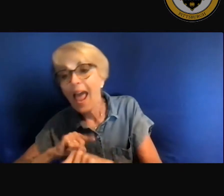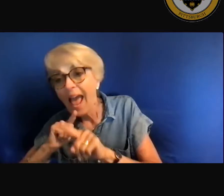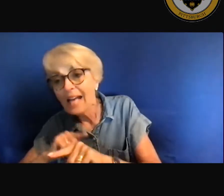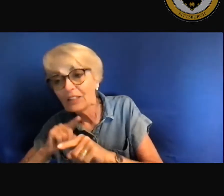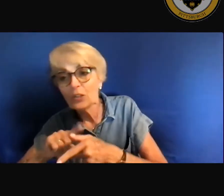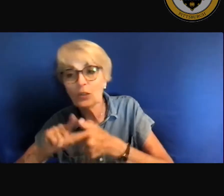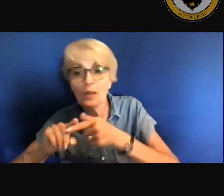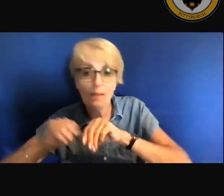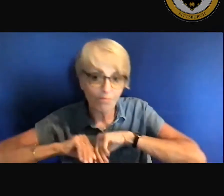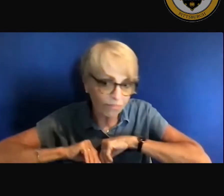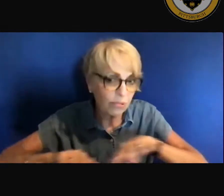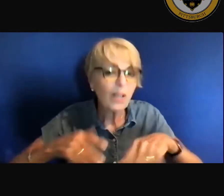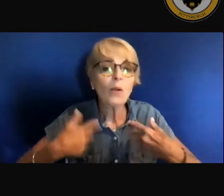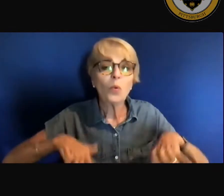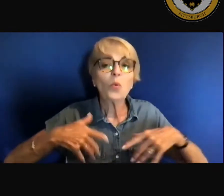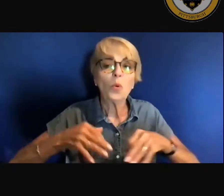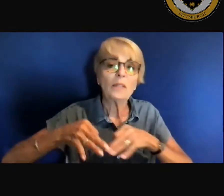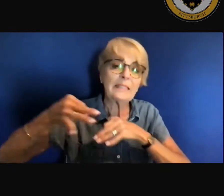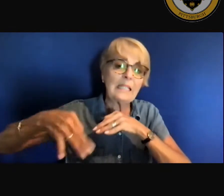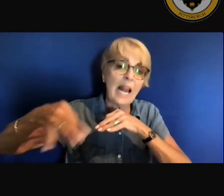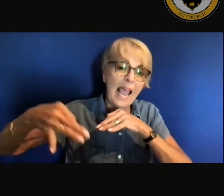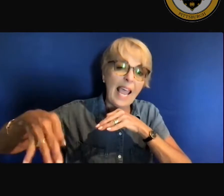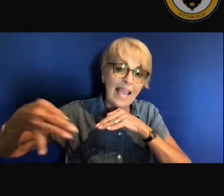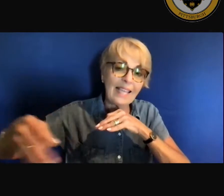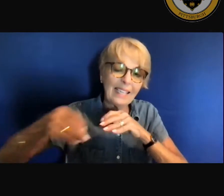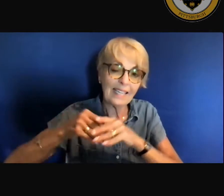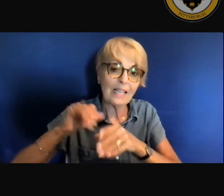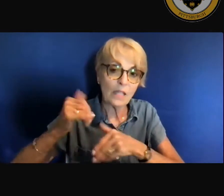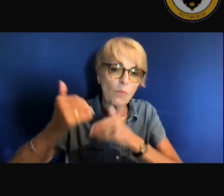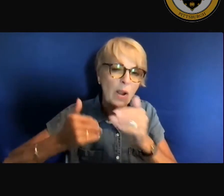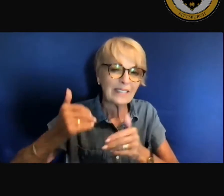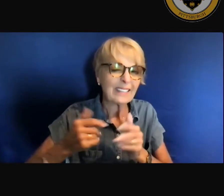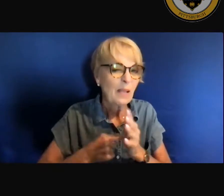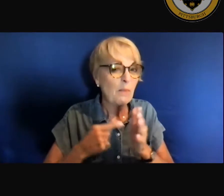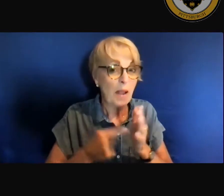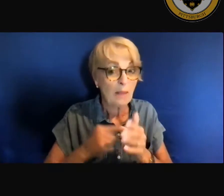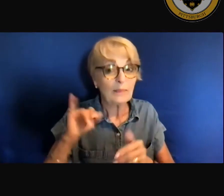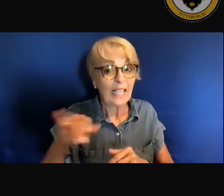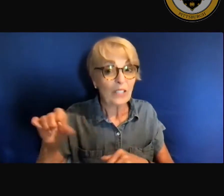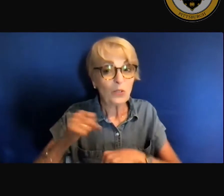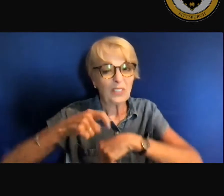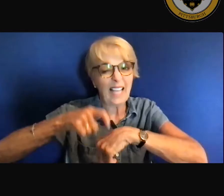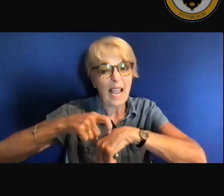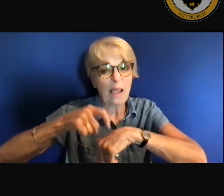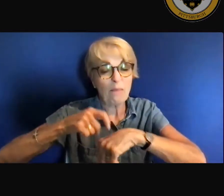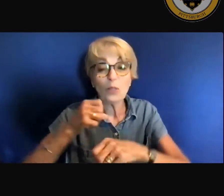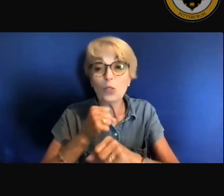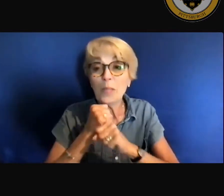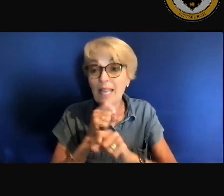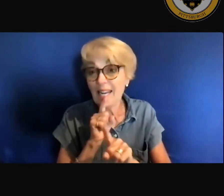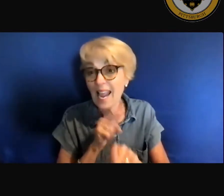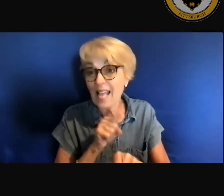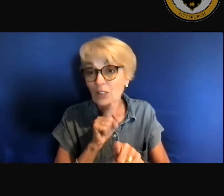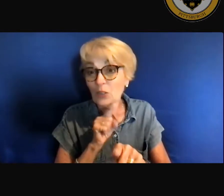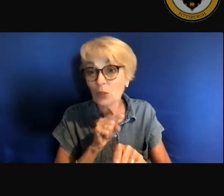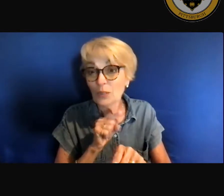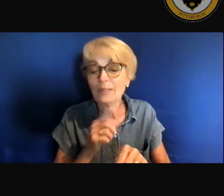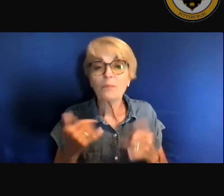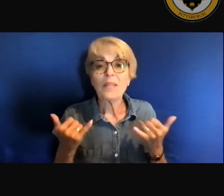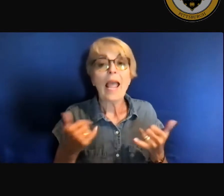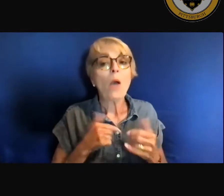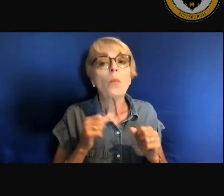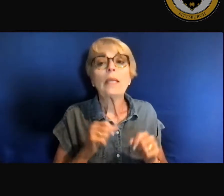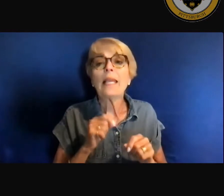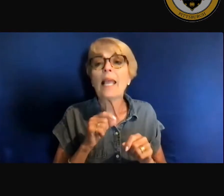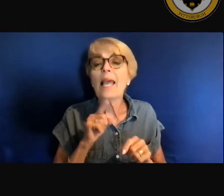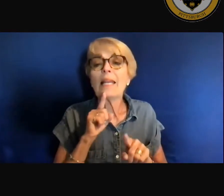everybody. It caused a lot of delays in the process as well, because sometimes it took us a while to get the answers. So right now we can answer a